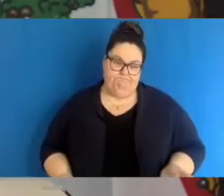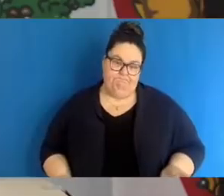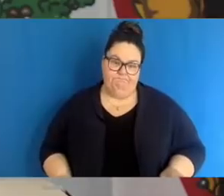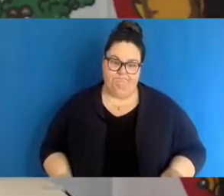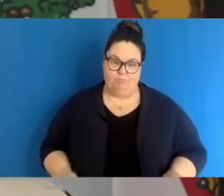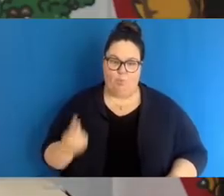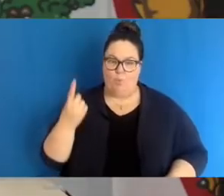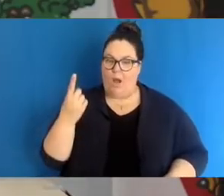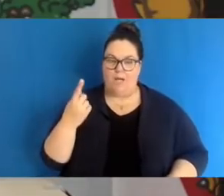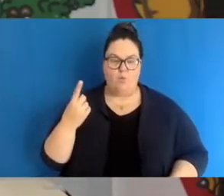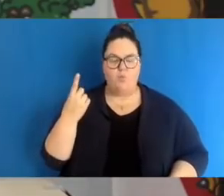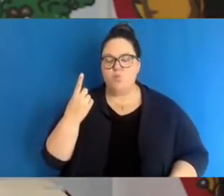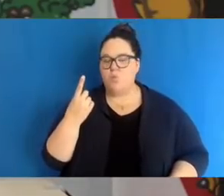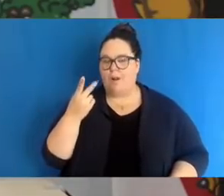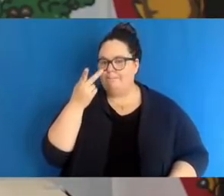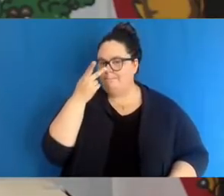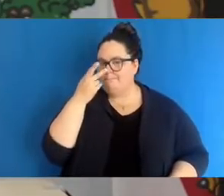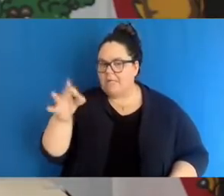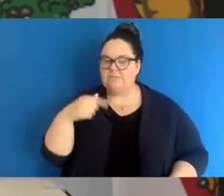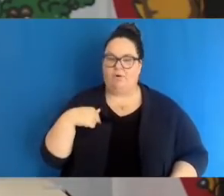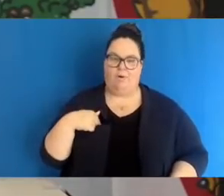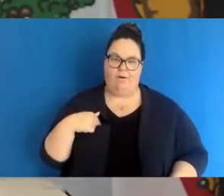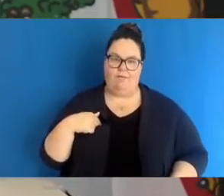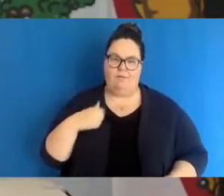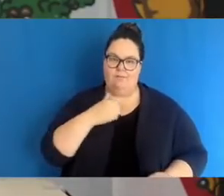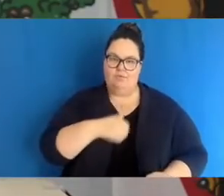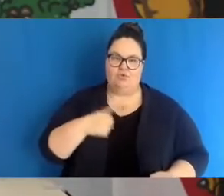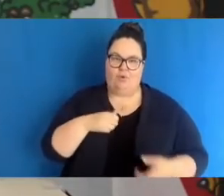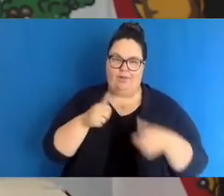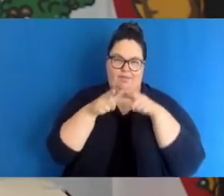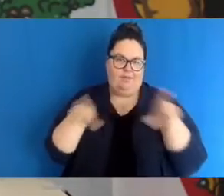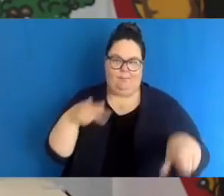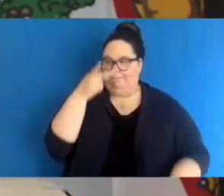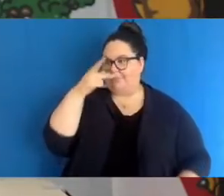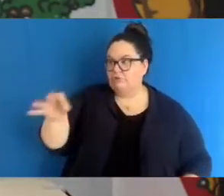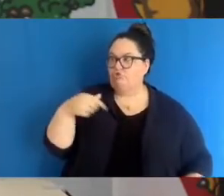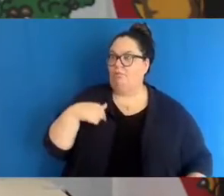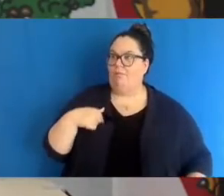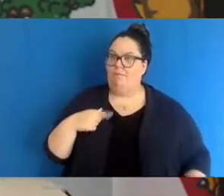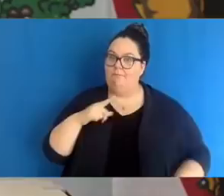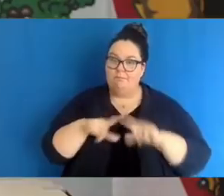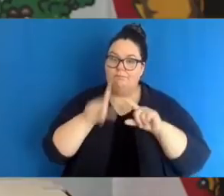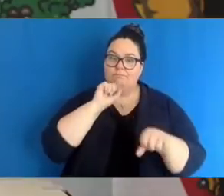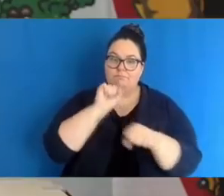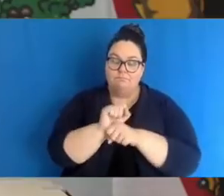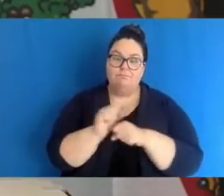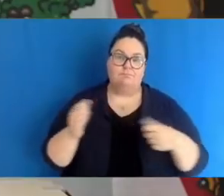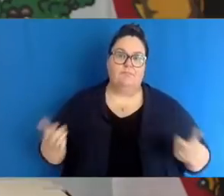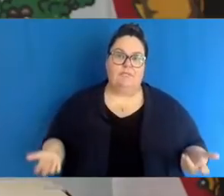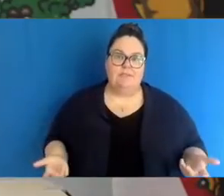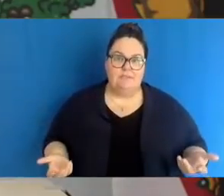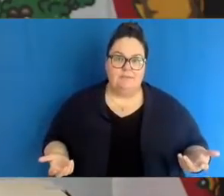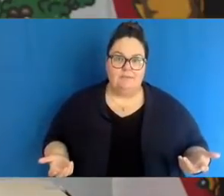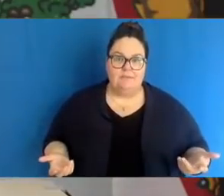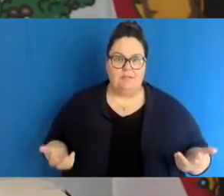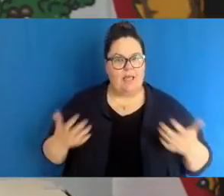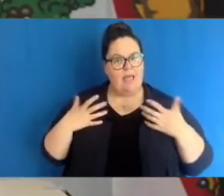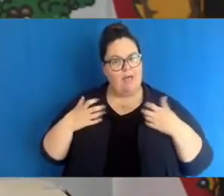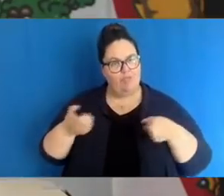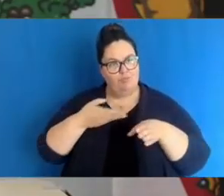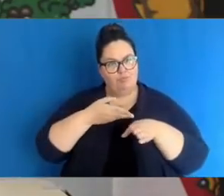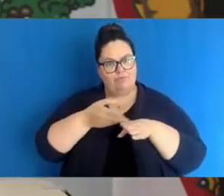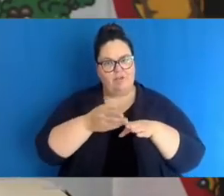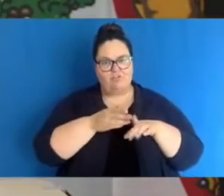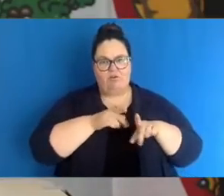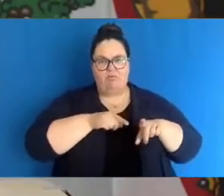pissed me off, sorry for the vernacular, but is that when our health professionals get